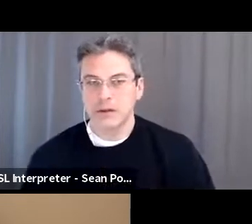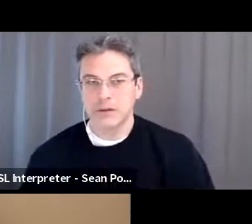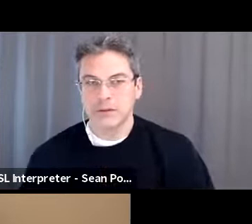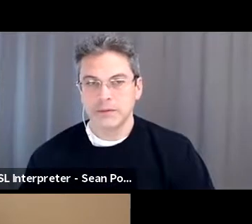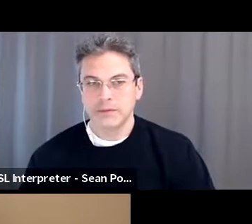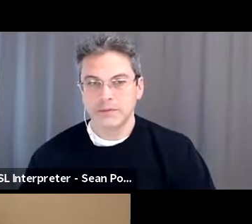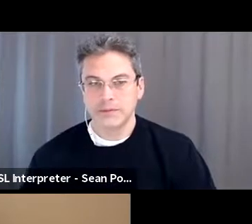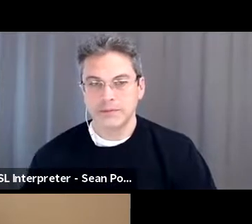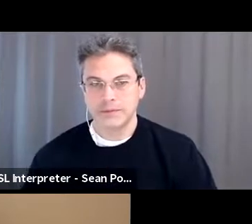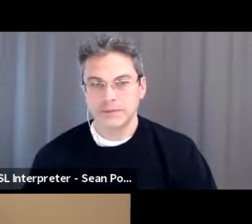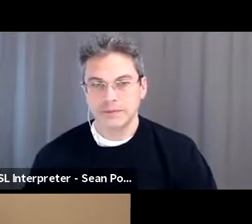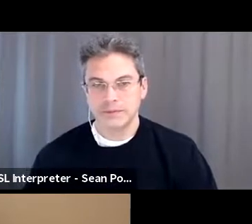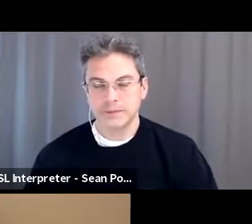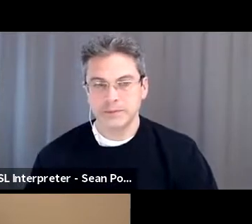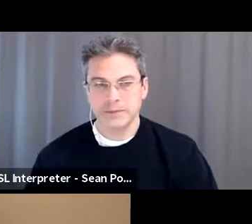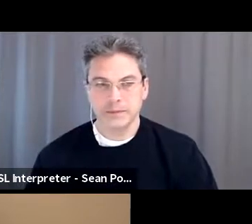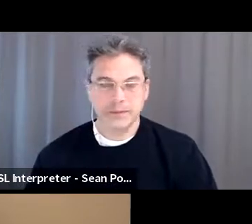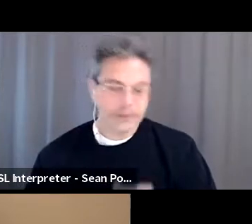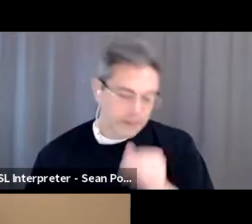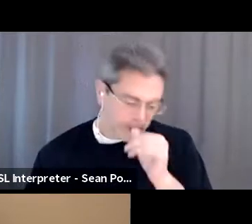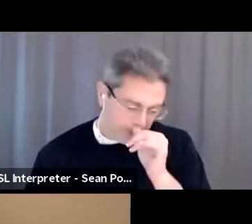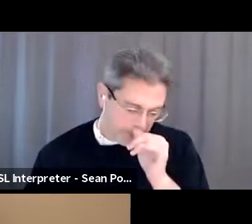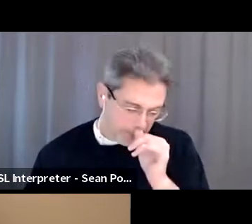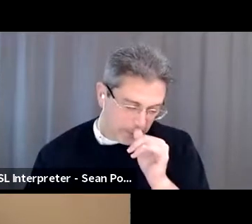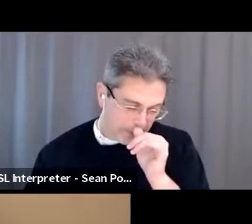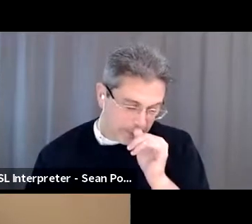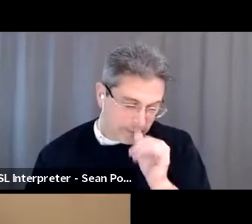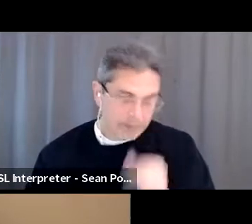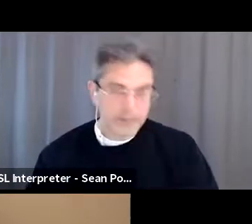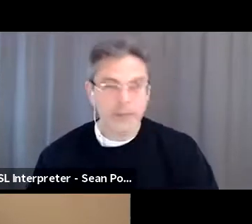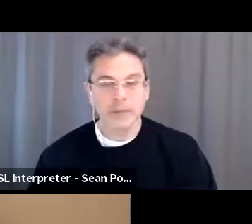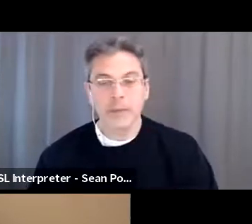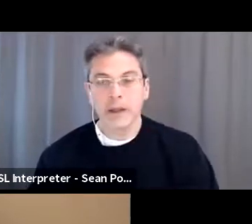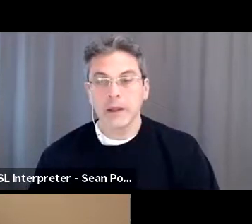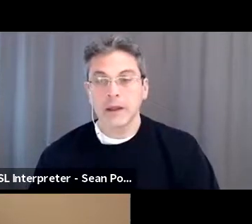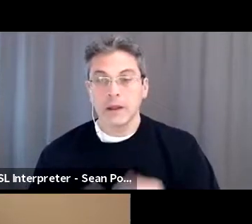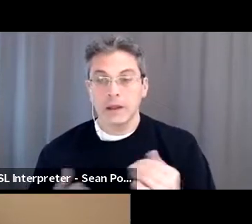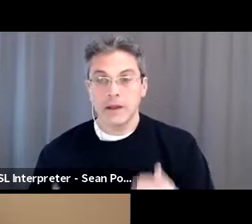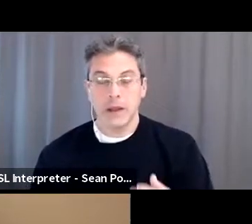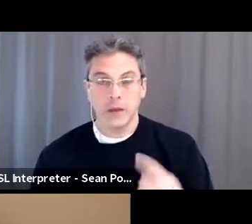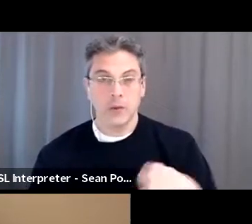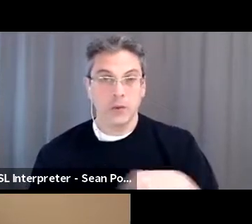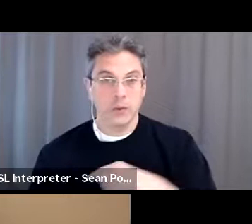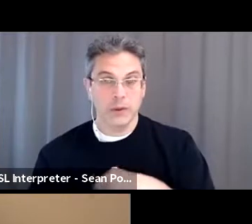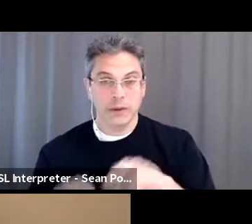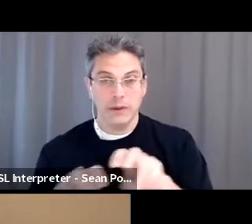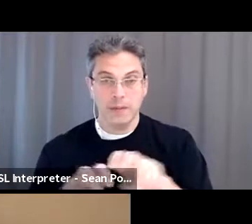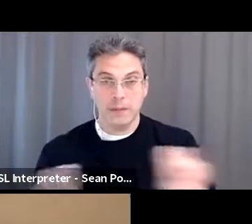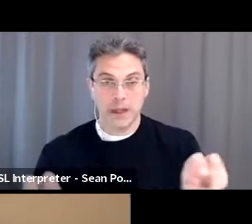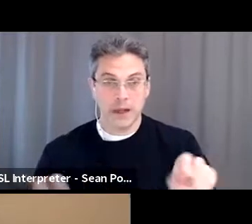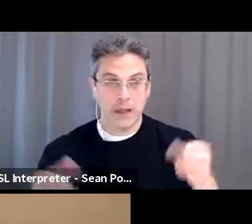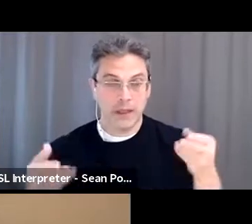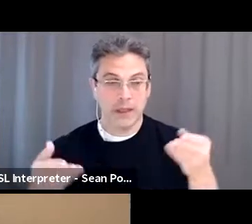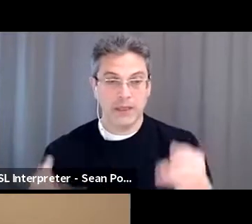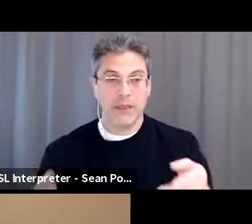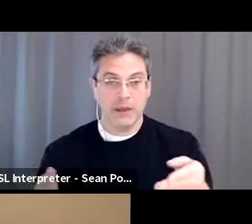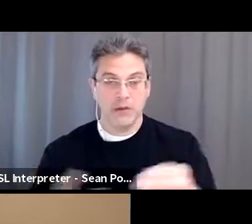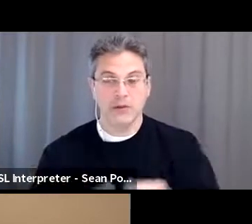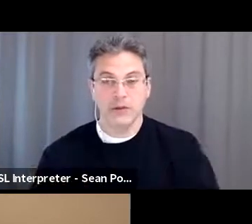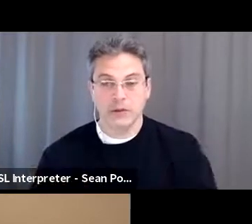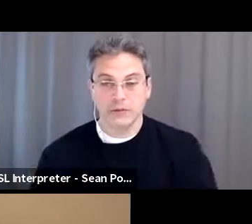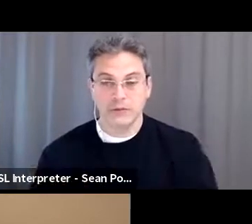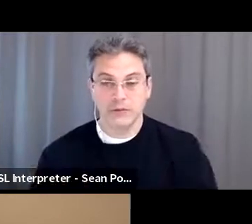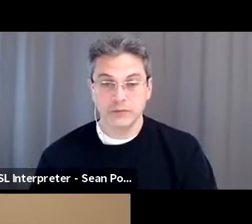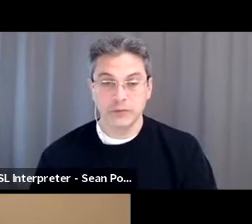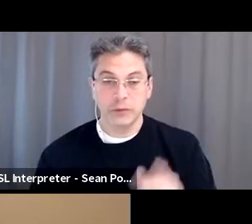I'd like at this point, as our panelists settle in, to invite all people joining us